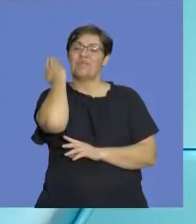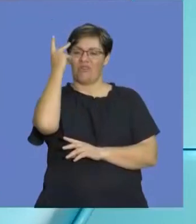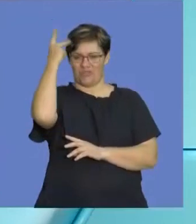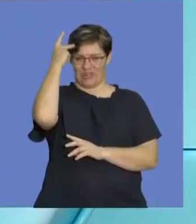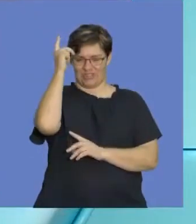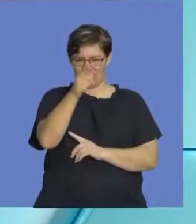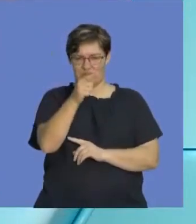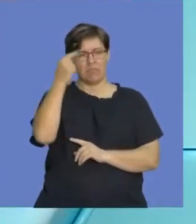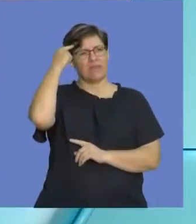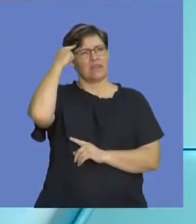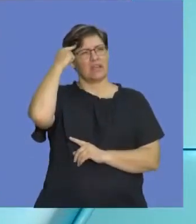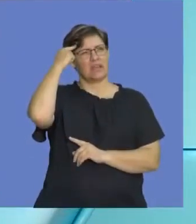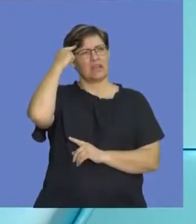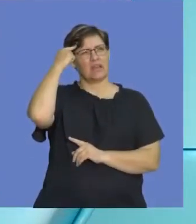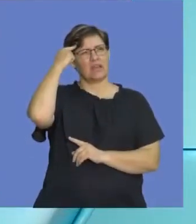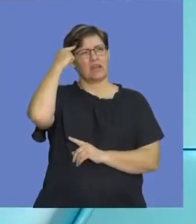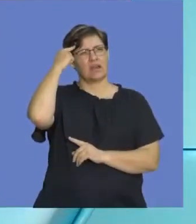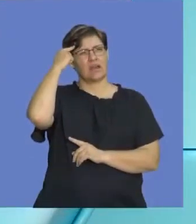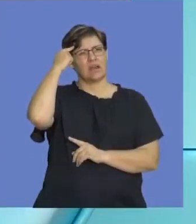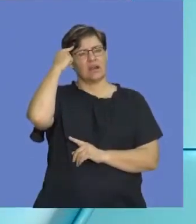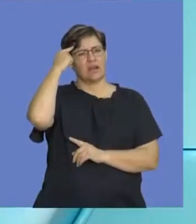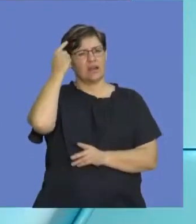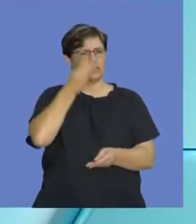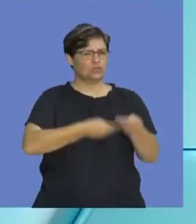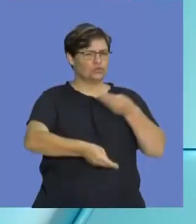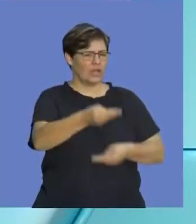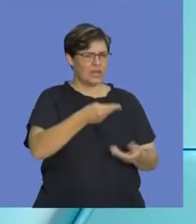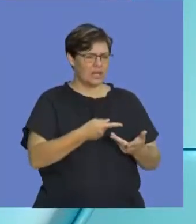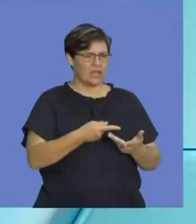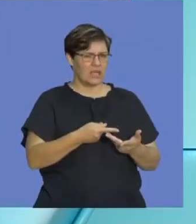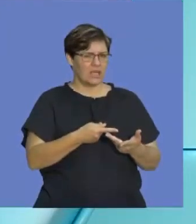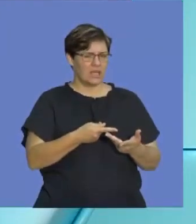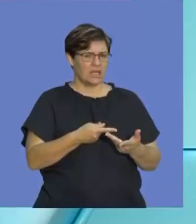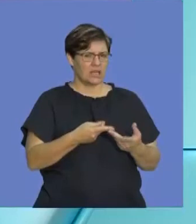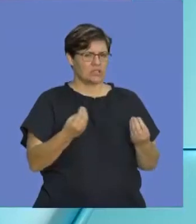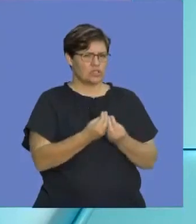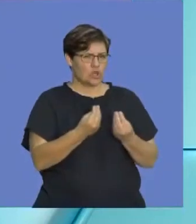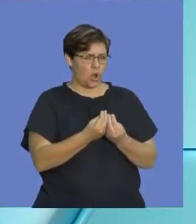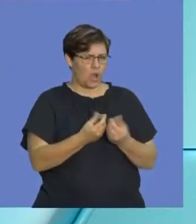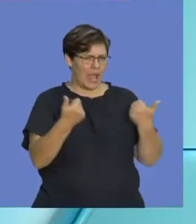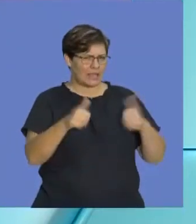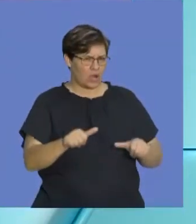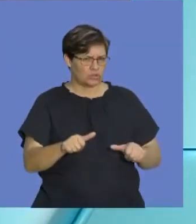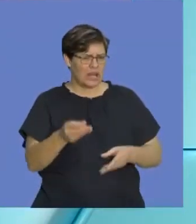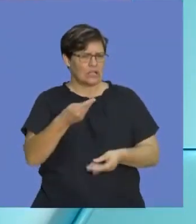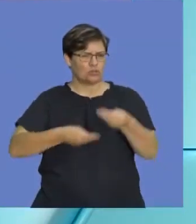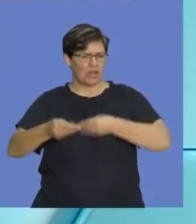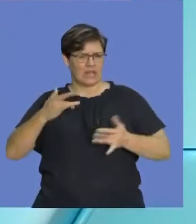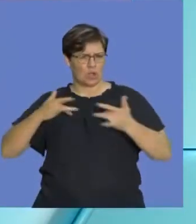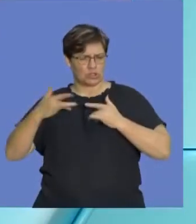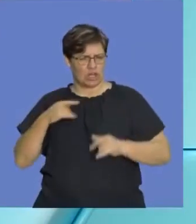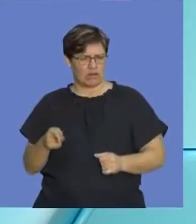knowledge. Think about your trading stock account in a trading concern. Do you